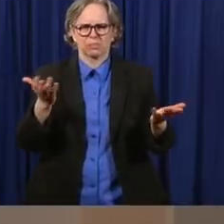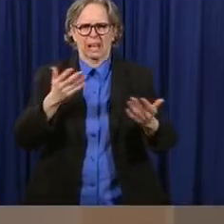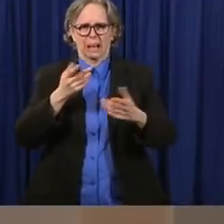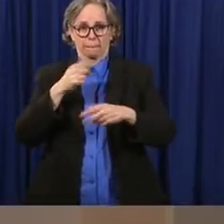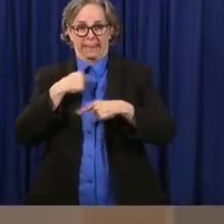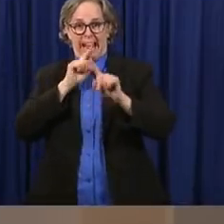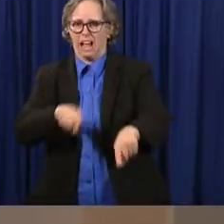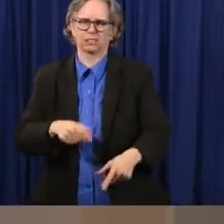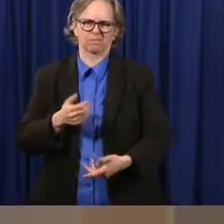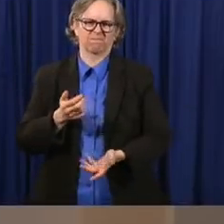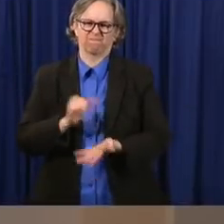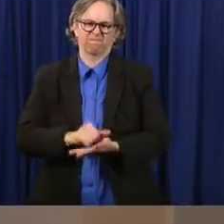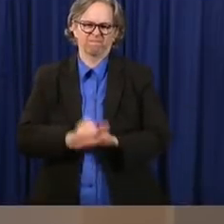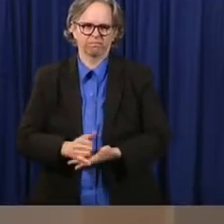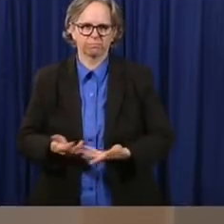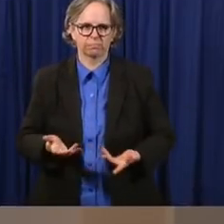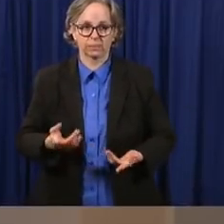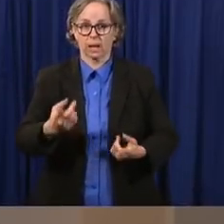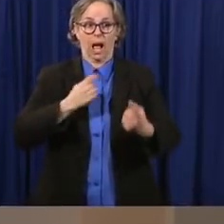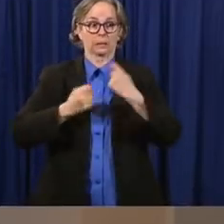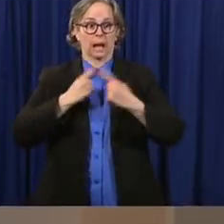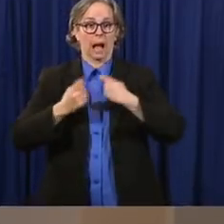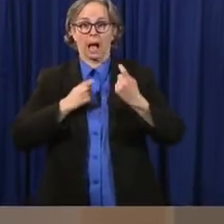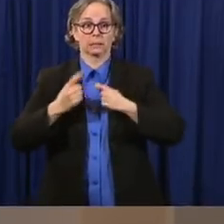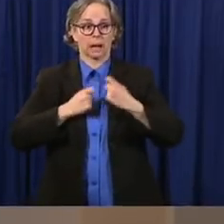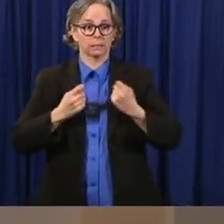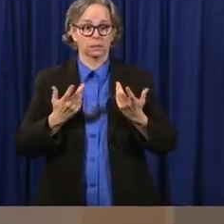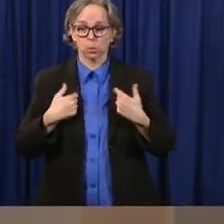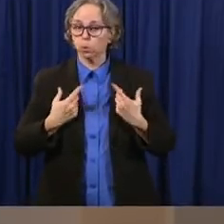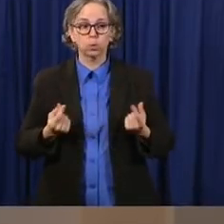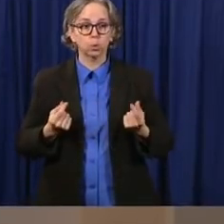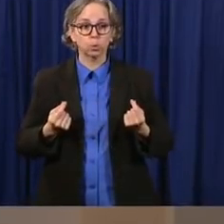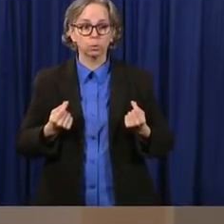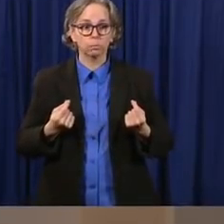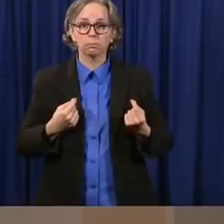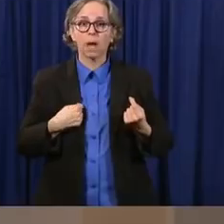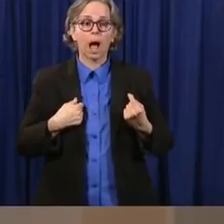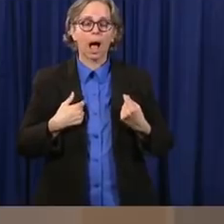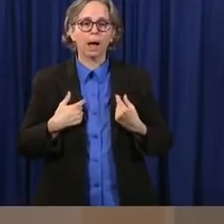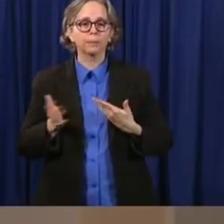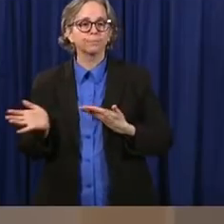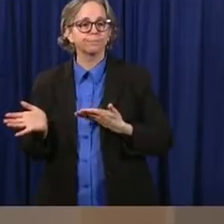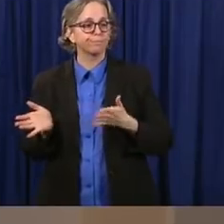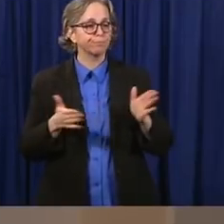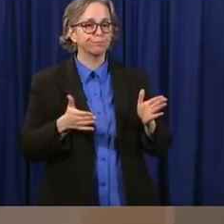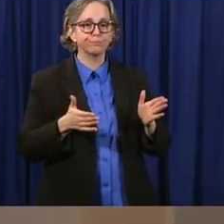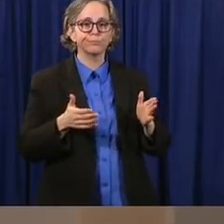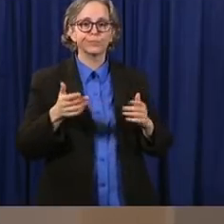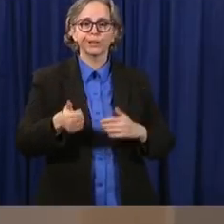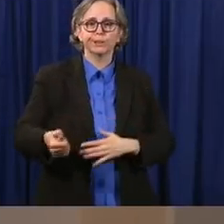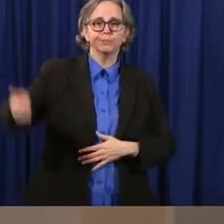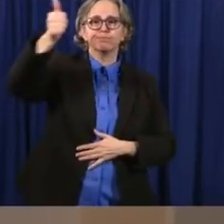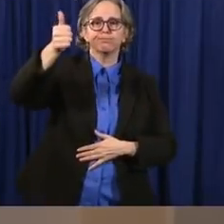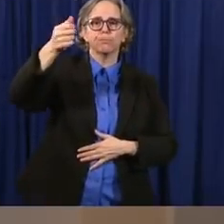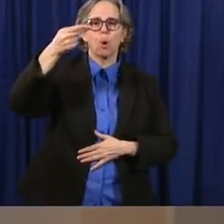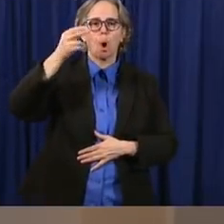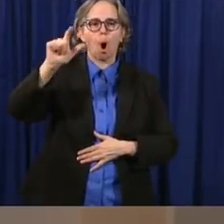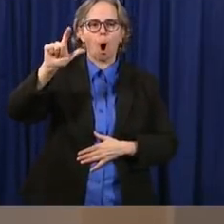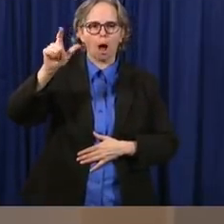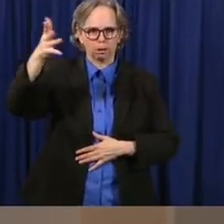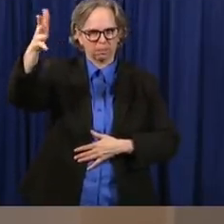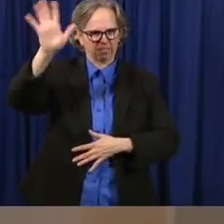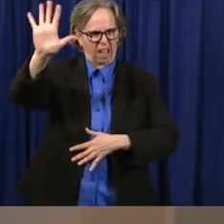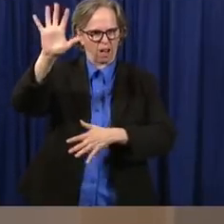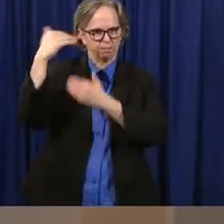pose those same questions to the people who are running the system and Director Hall. And believe me, even as this news conference has gone on, I have been on the